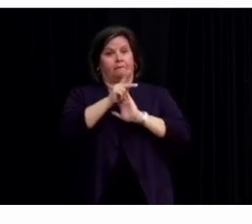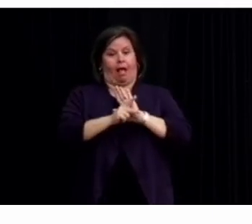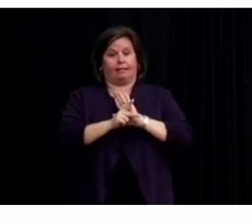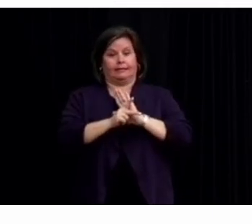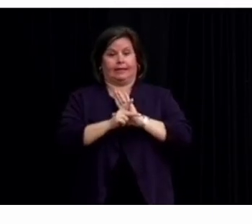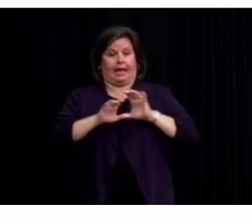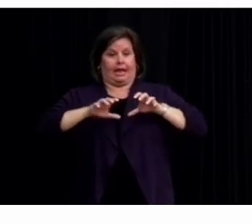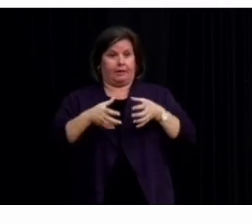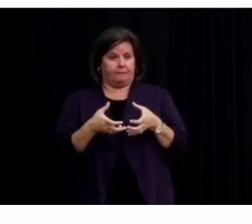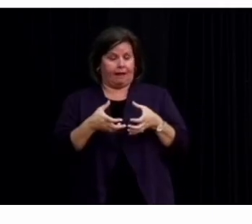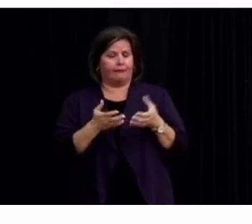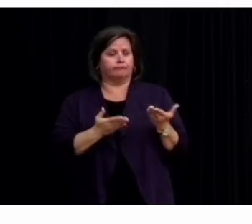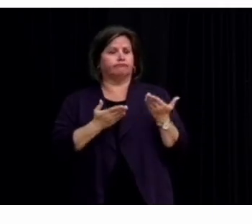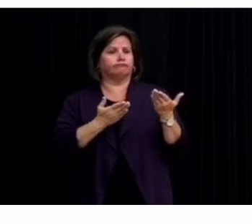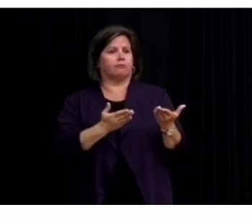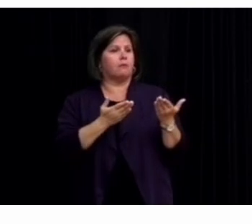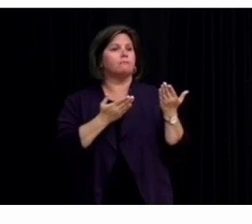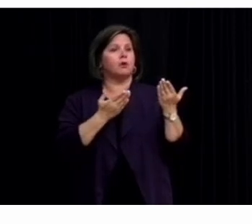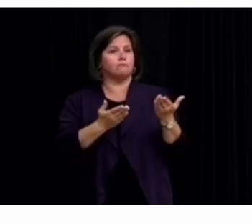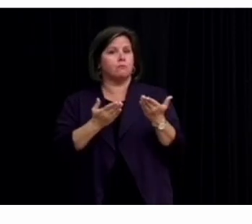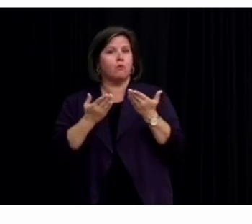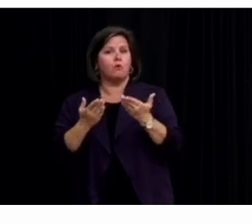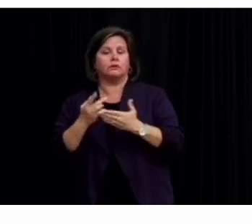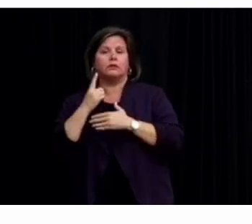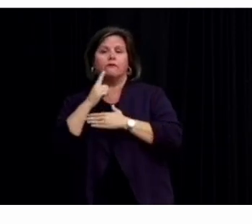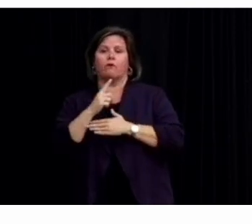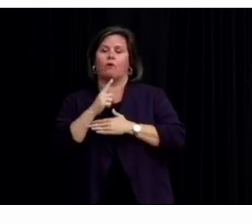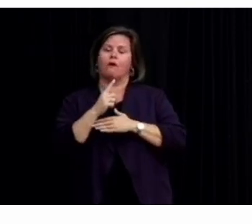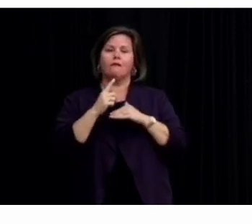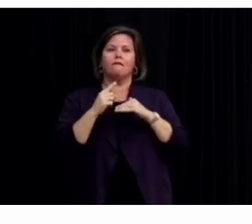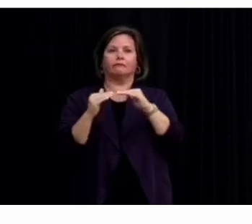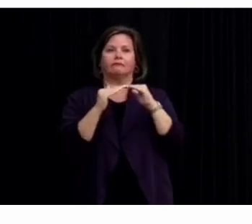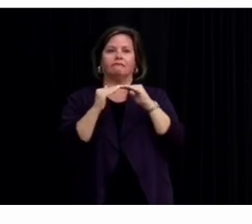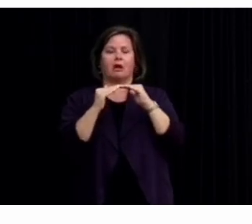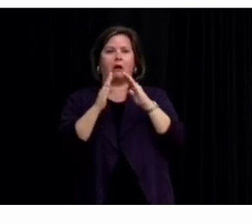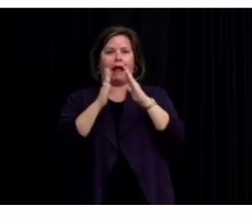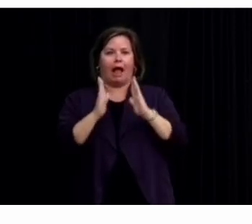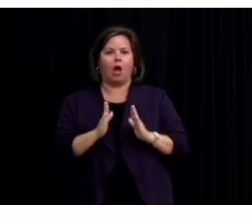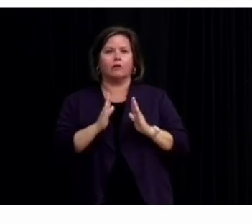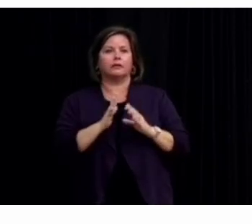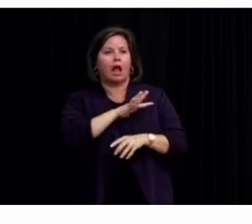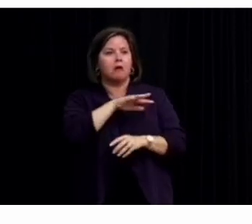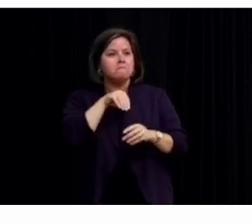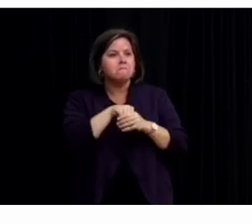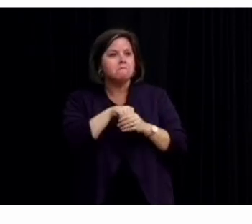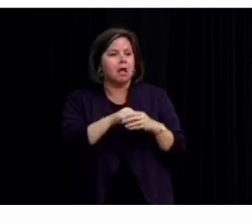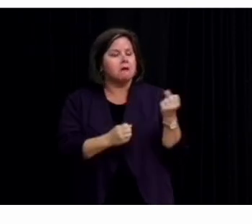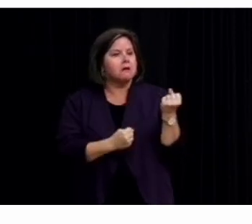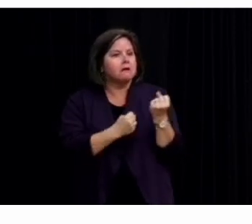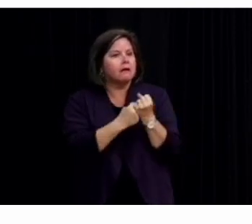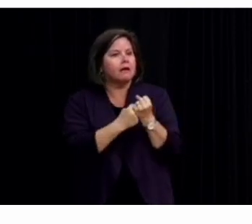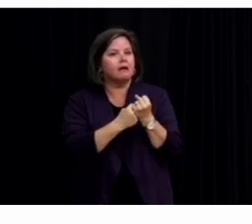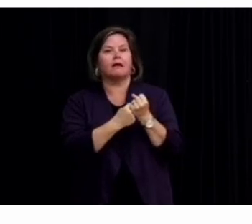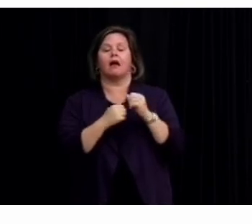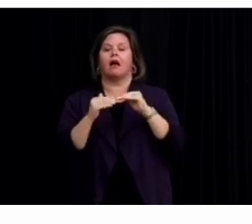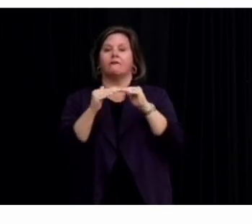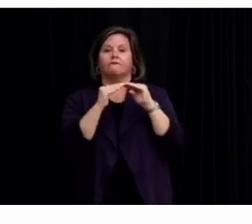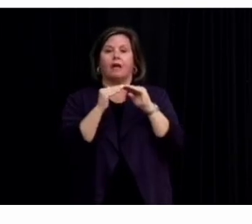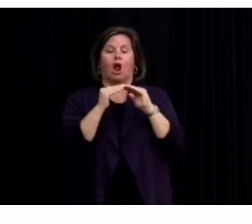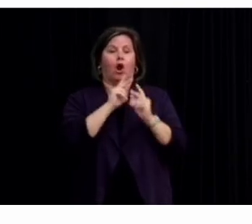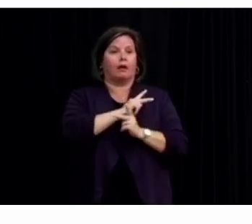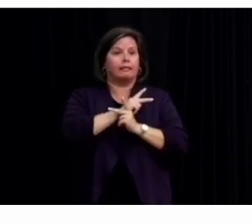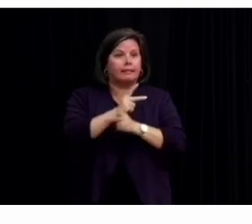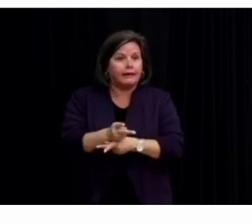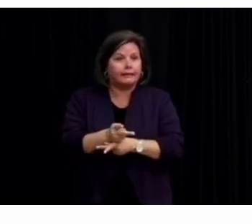several proposals in support of housing opportunity and fair housing, including in support of fair lending, special purpose